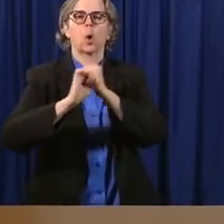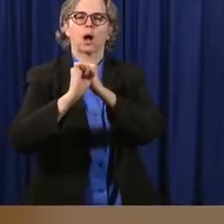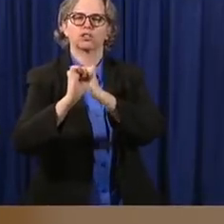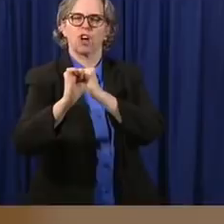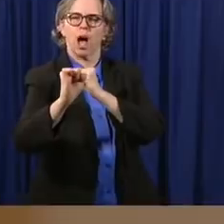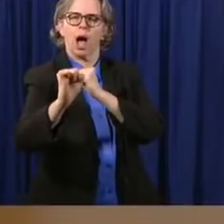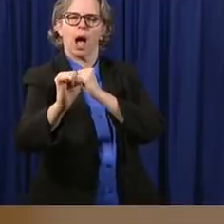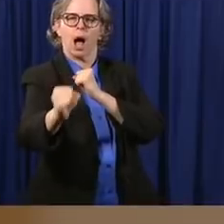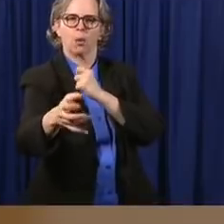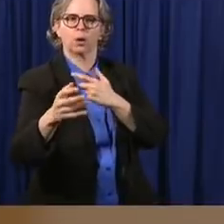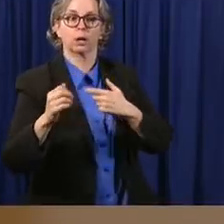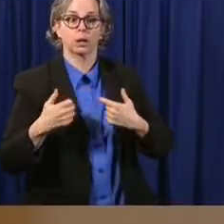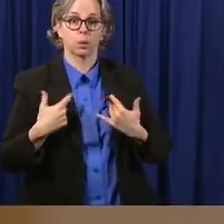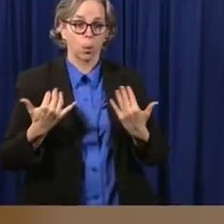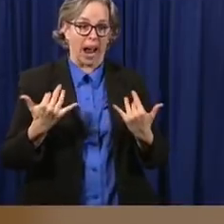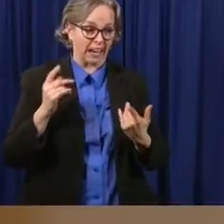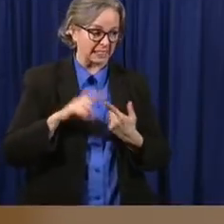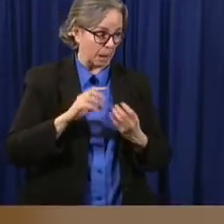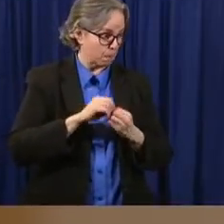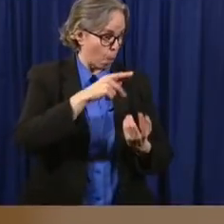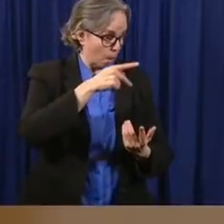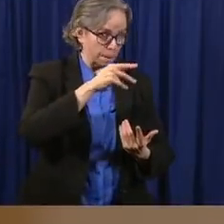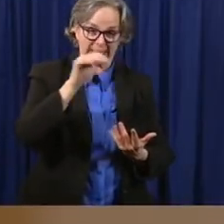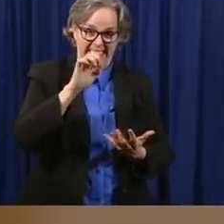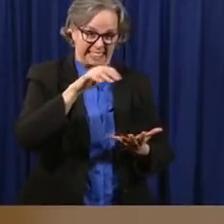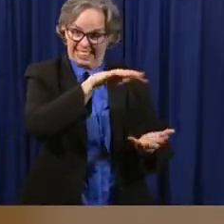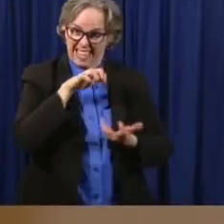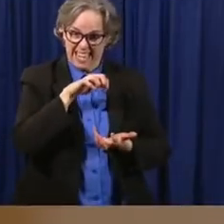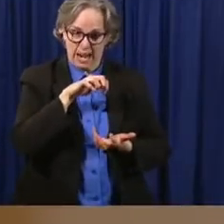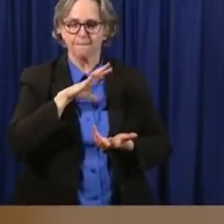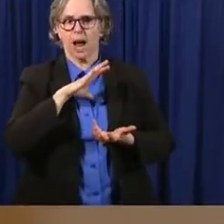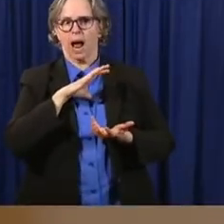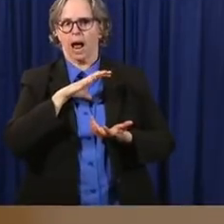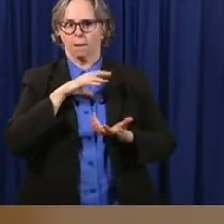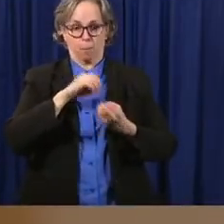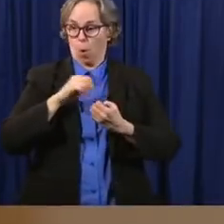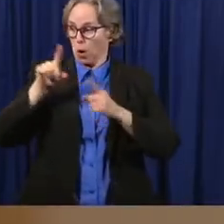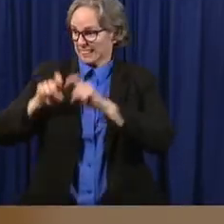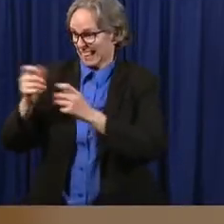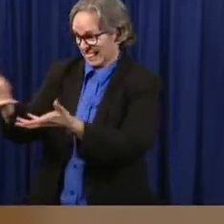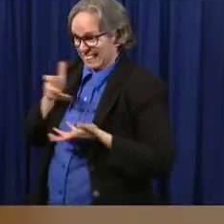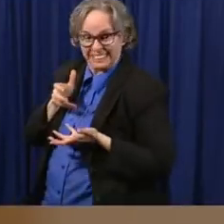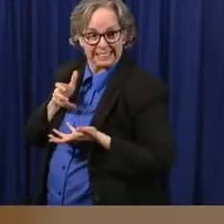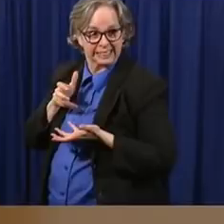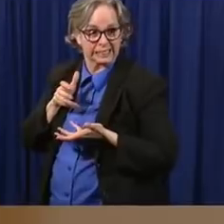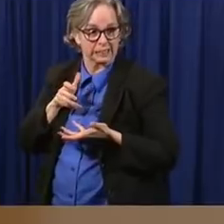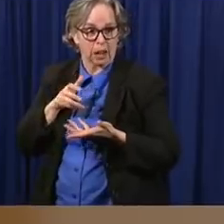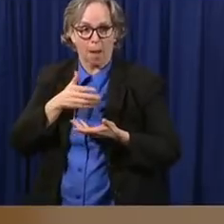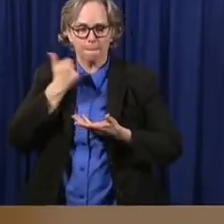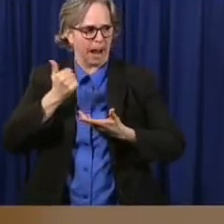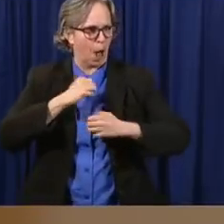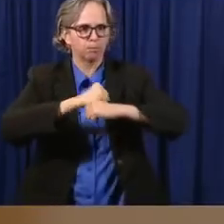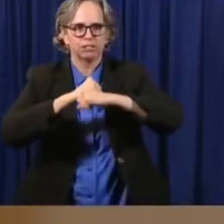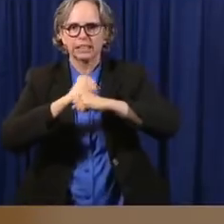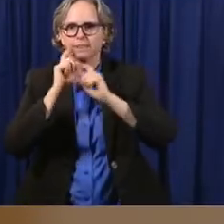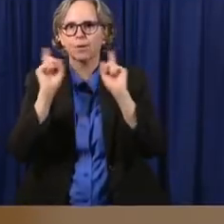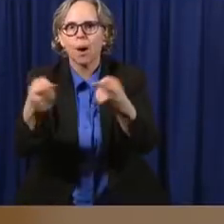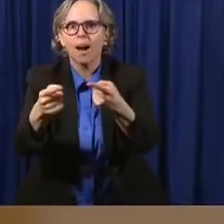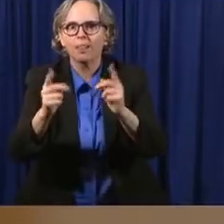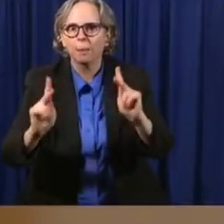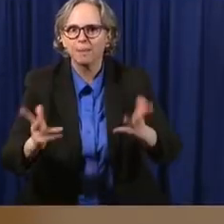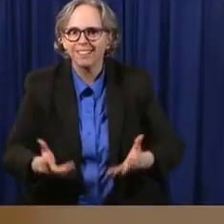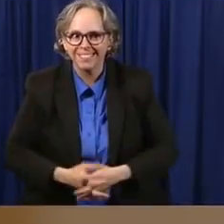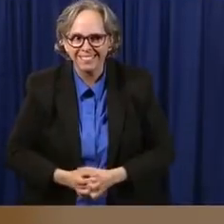and it makes us better able to protect people and stop the spread. So this is the nature of